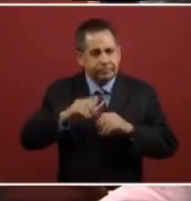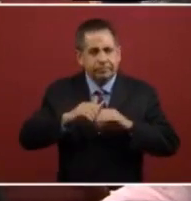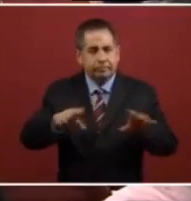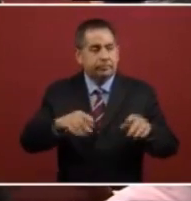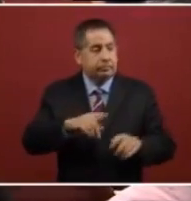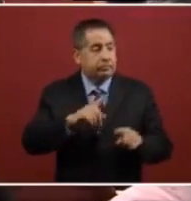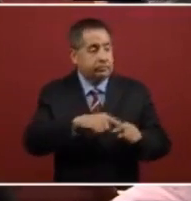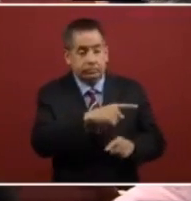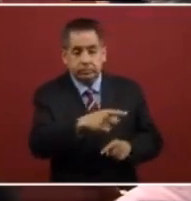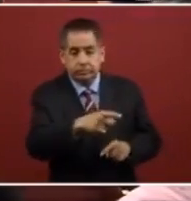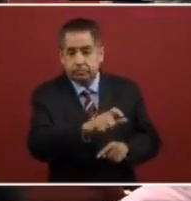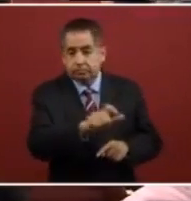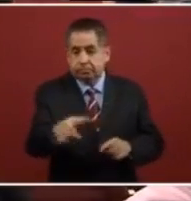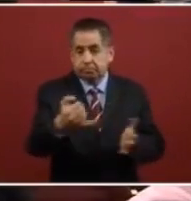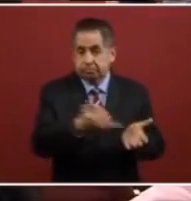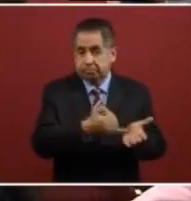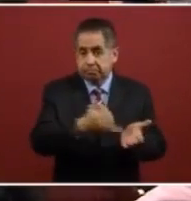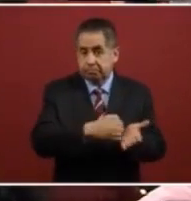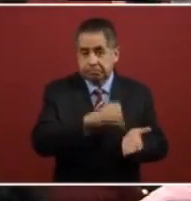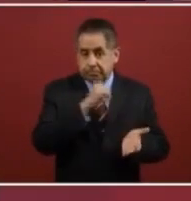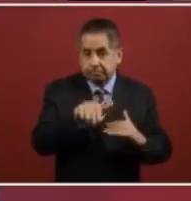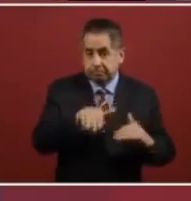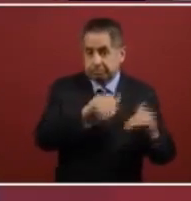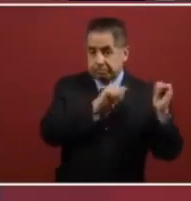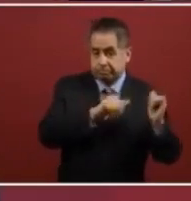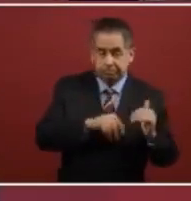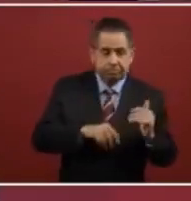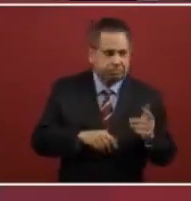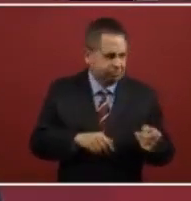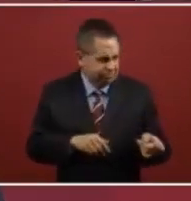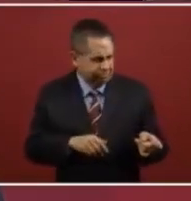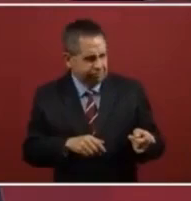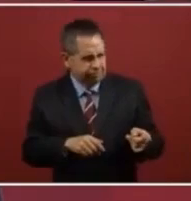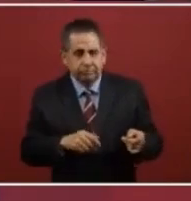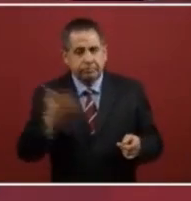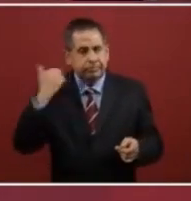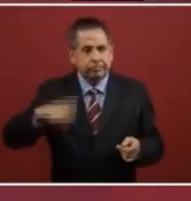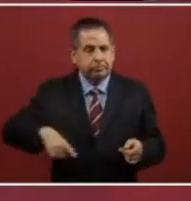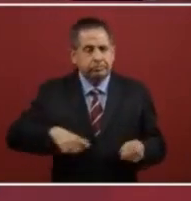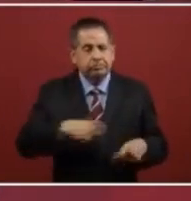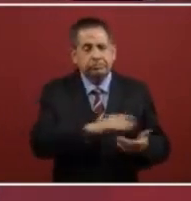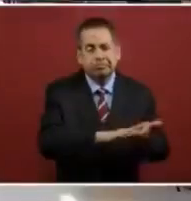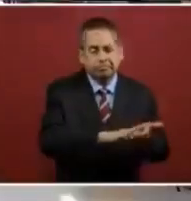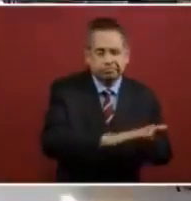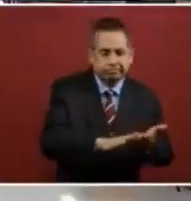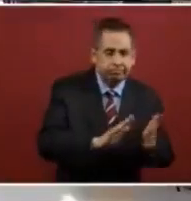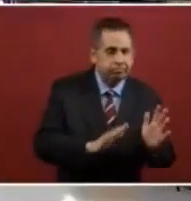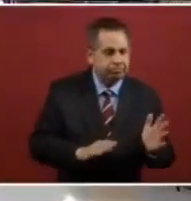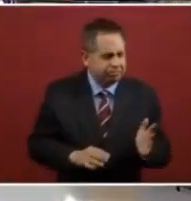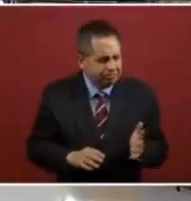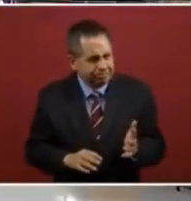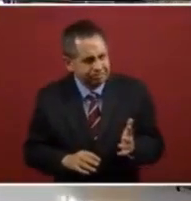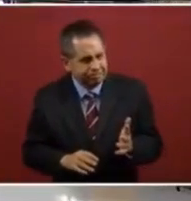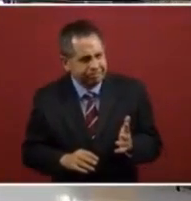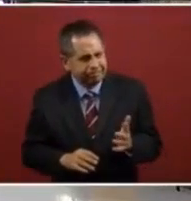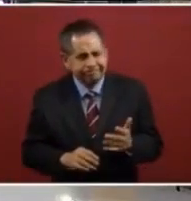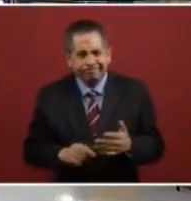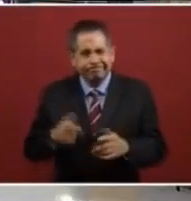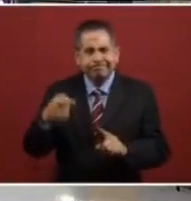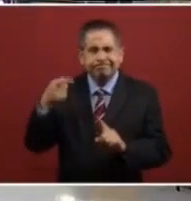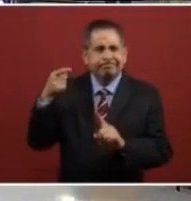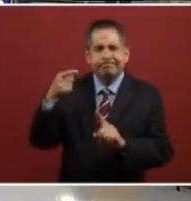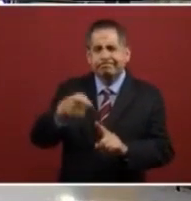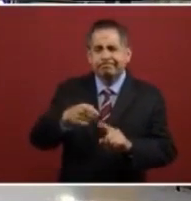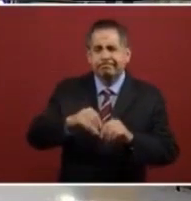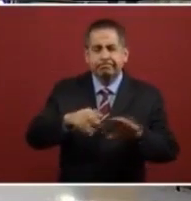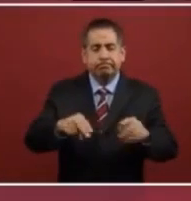information impuestos, regarding the ones that were not paying taxes or that were receiving no es el propósito condonment of